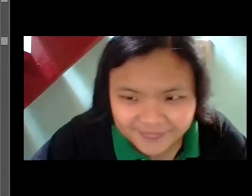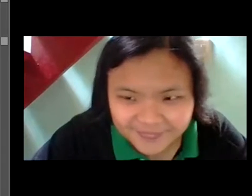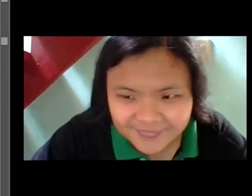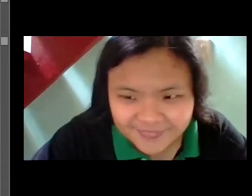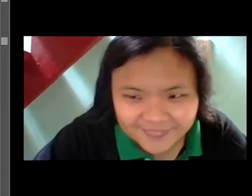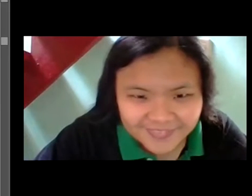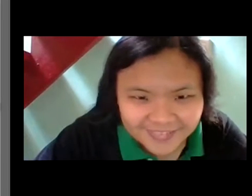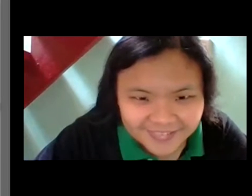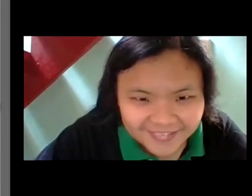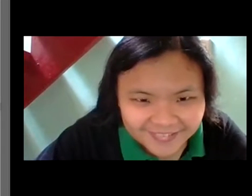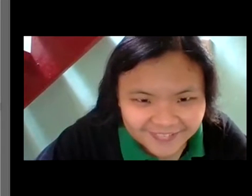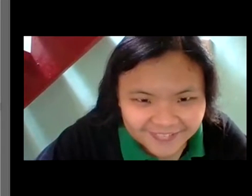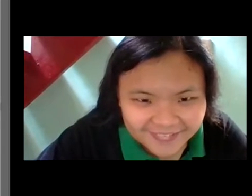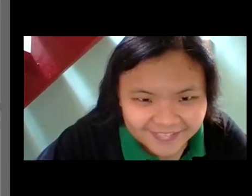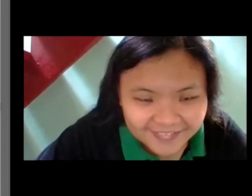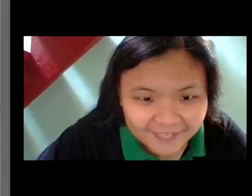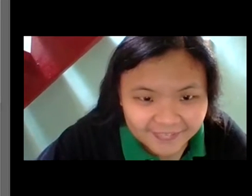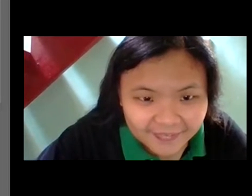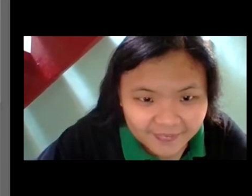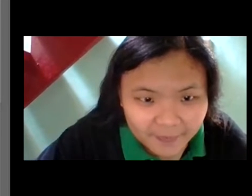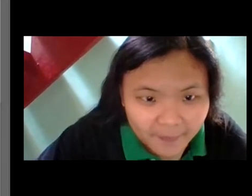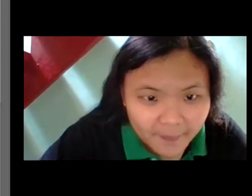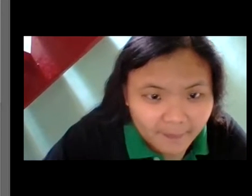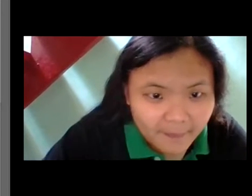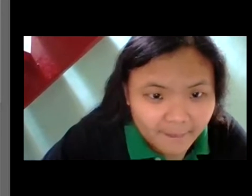yes, I get it, sir. You're right. Okay.